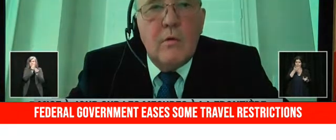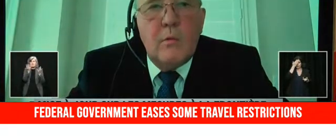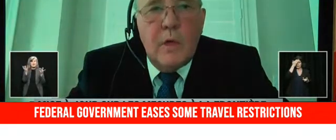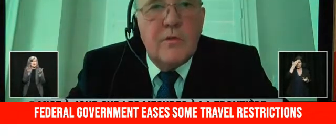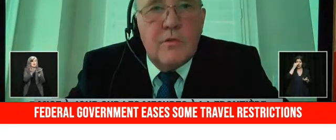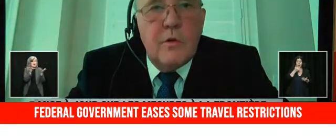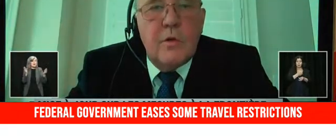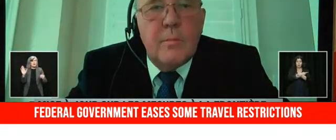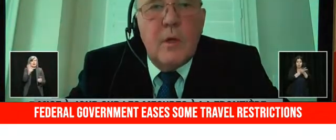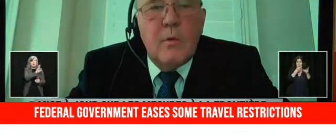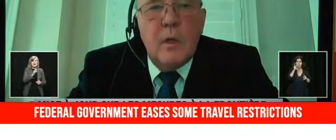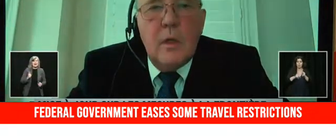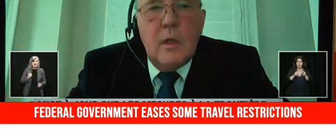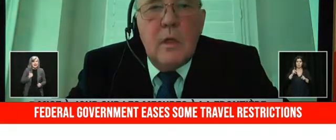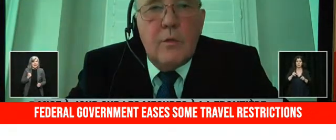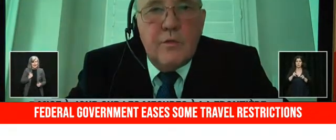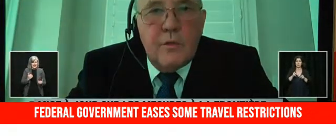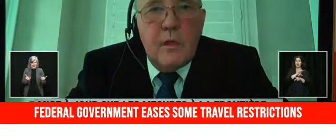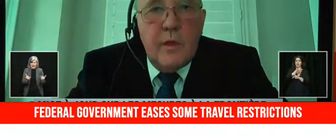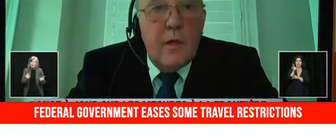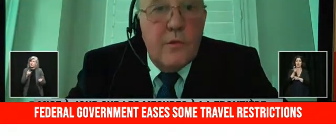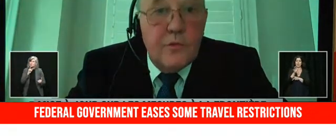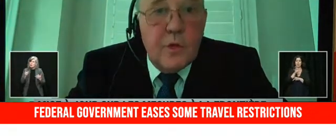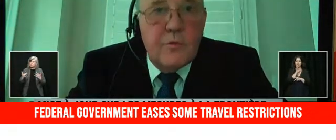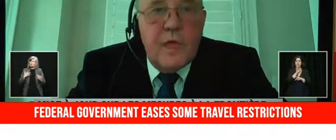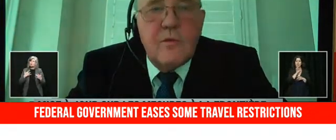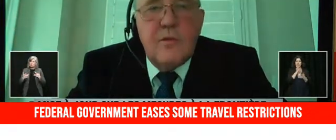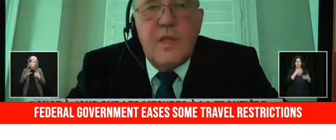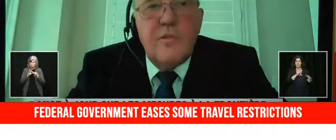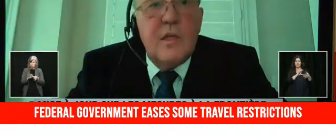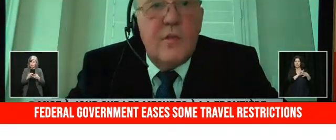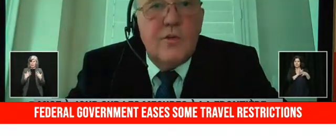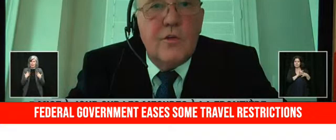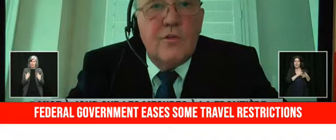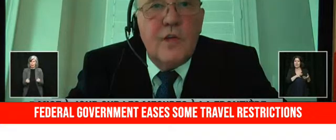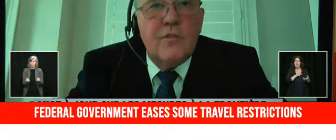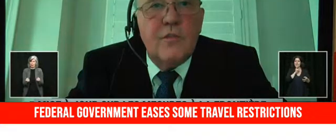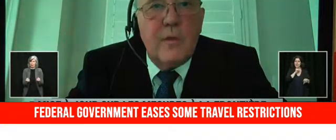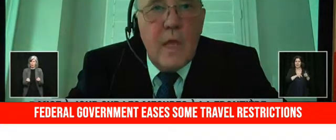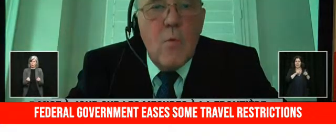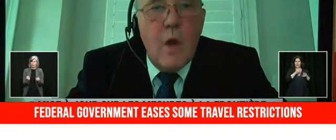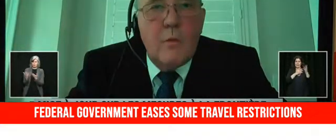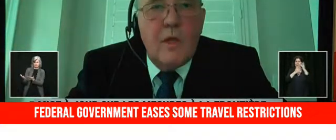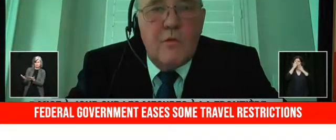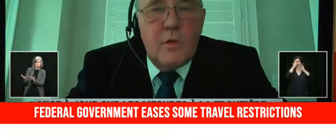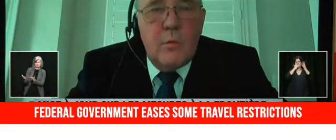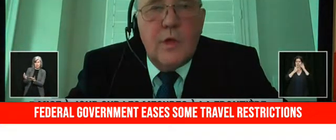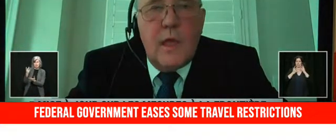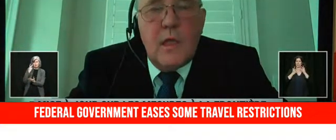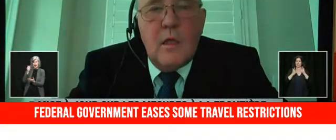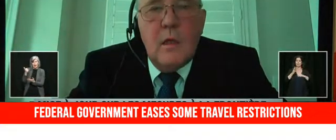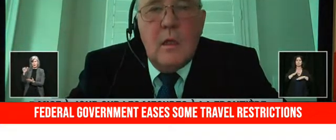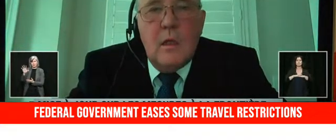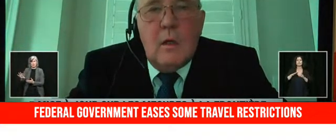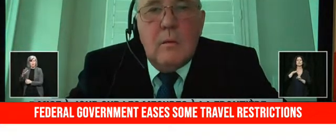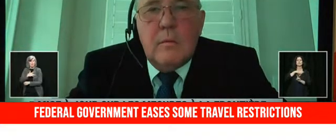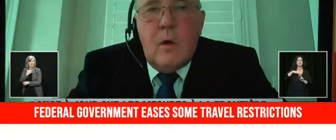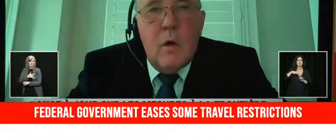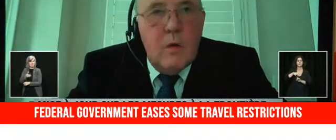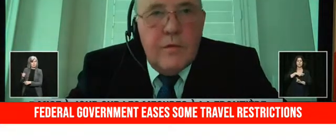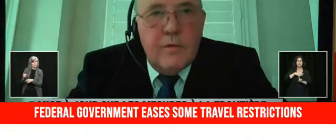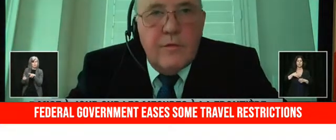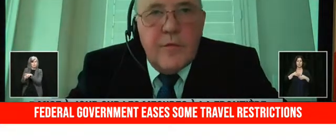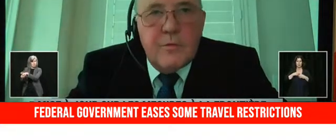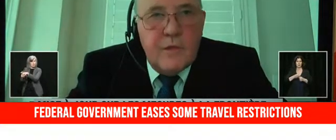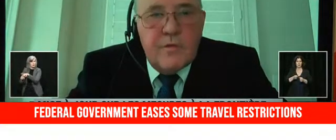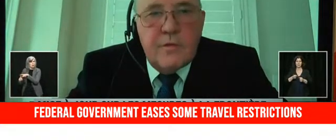who are quite concerned about the health circumstances they see in other jurisdictions, and they want to make sure that we're taking